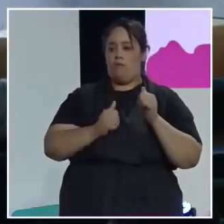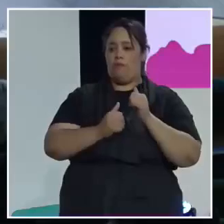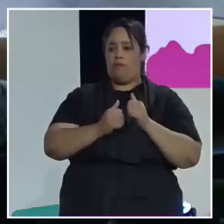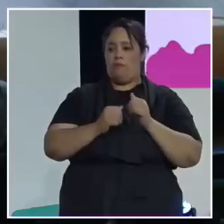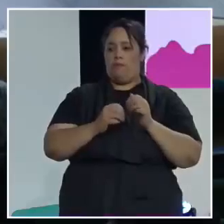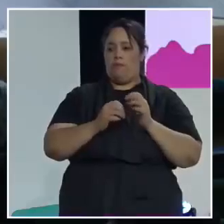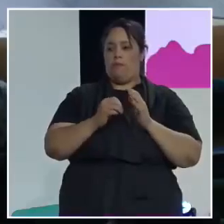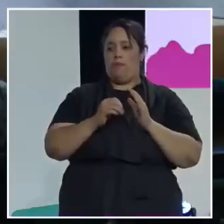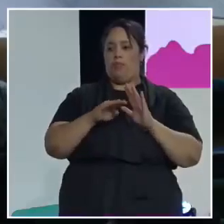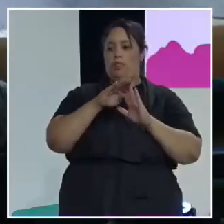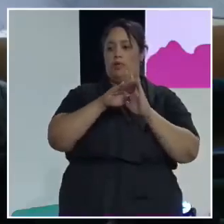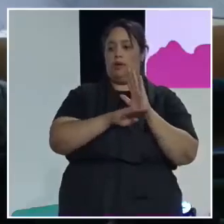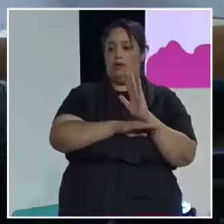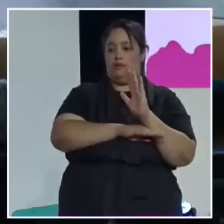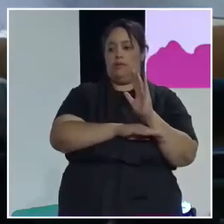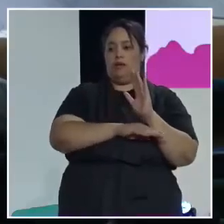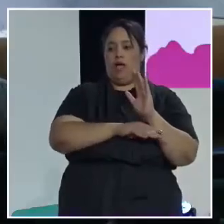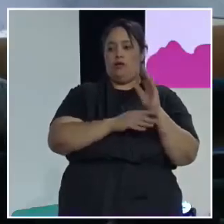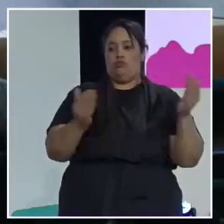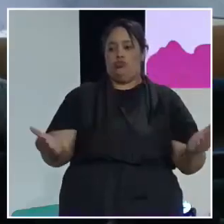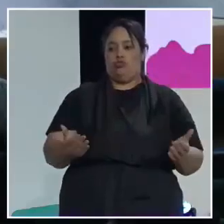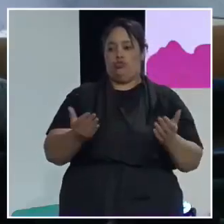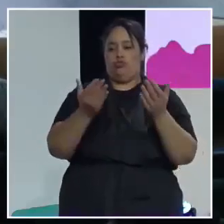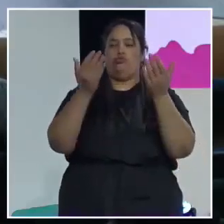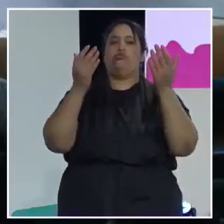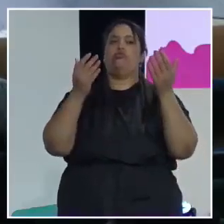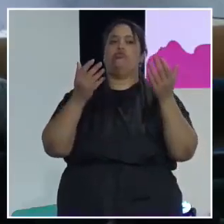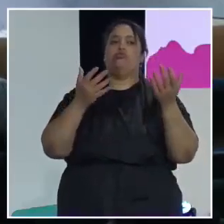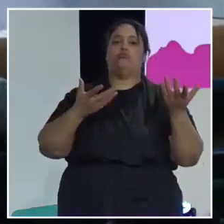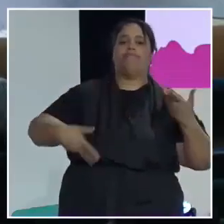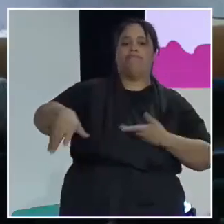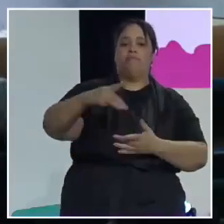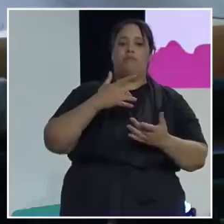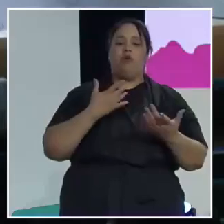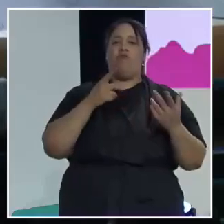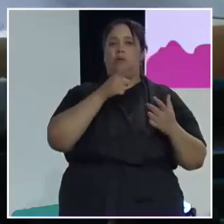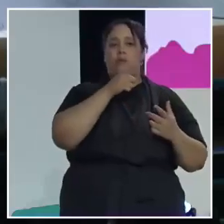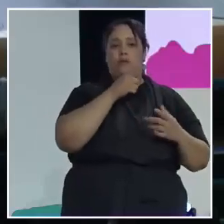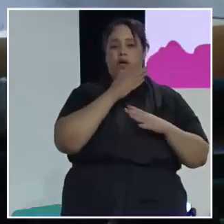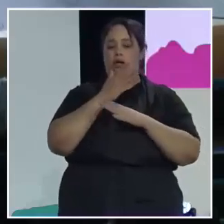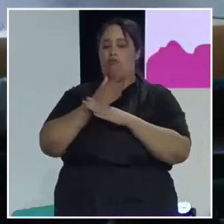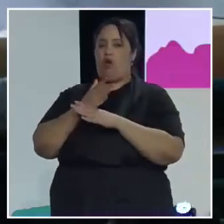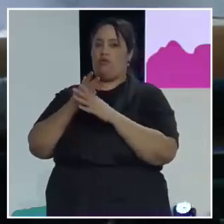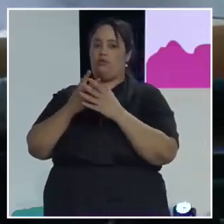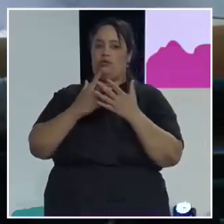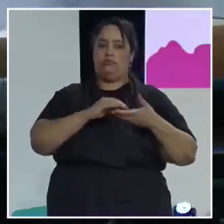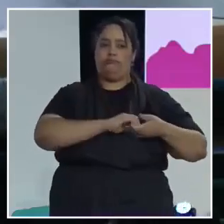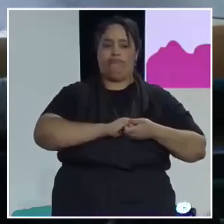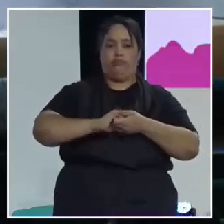to foster a paradigm of public-private cooperation that really can help us to achieve the ambition of financing